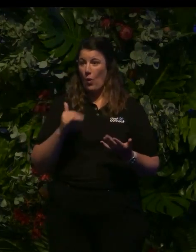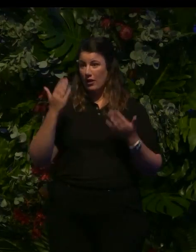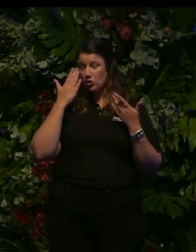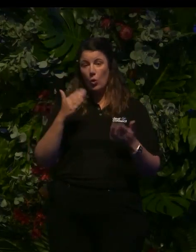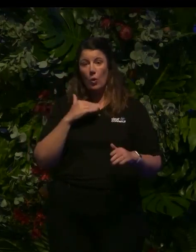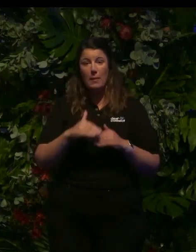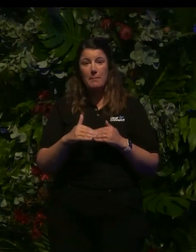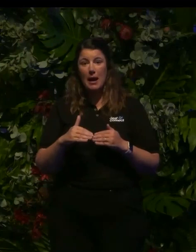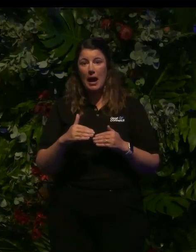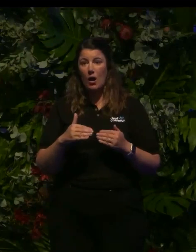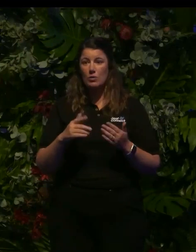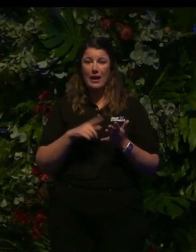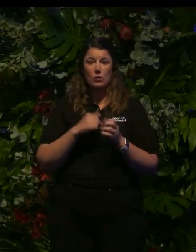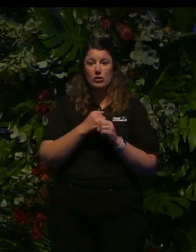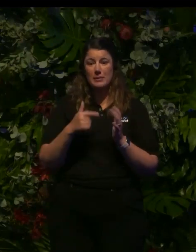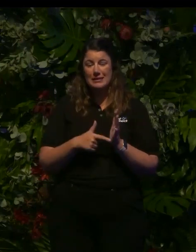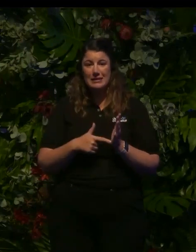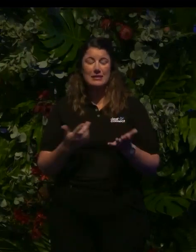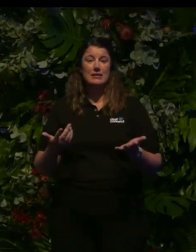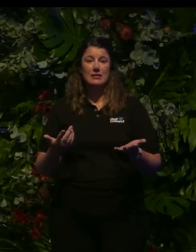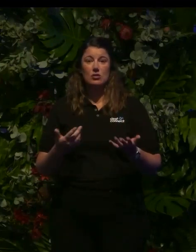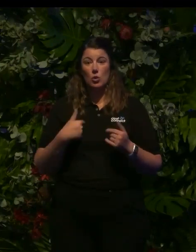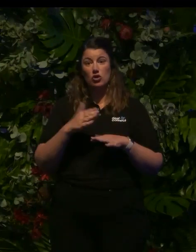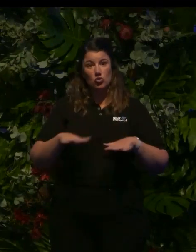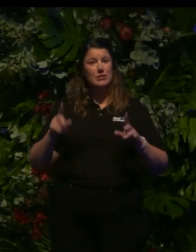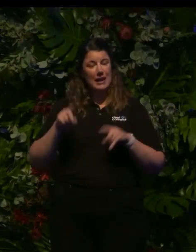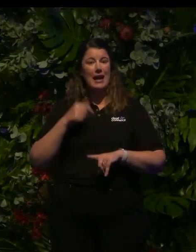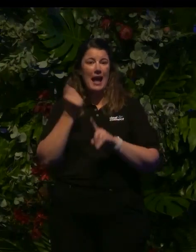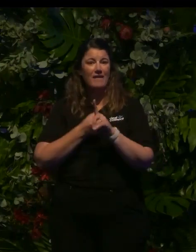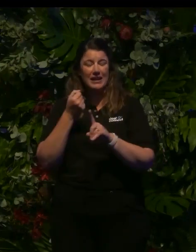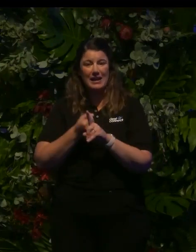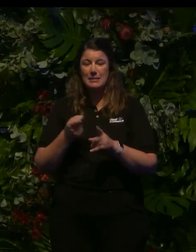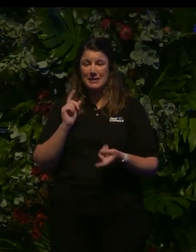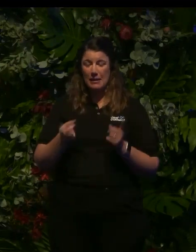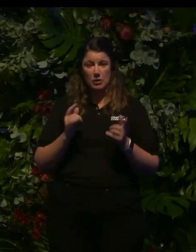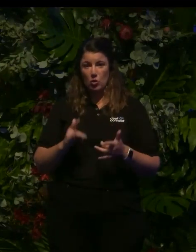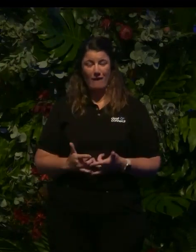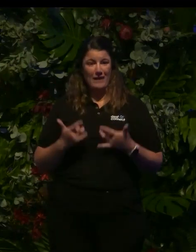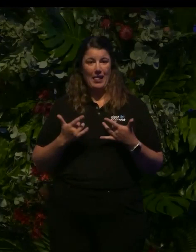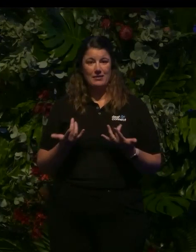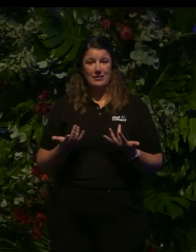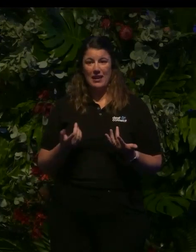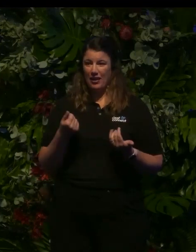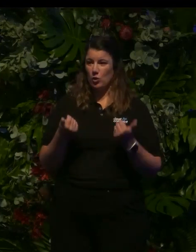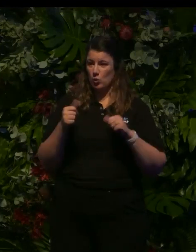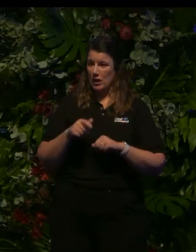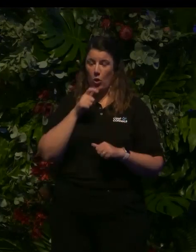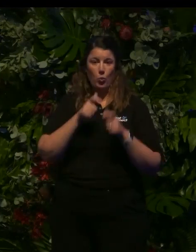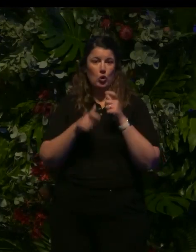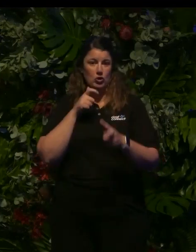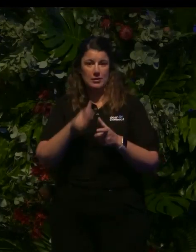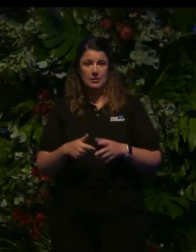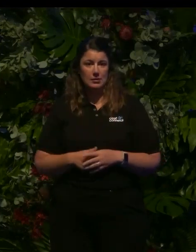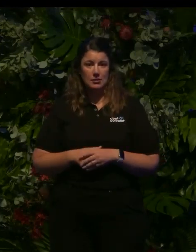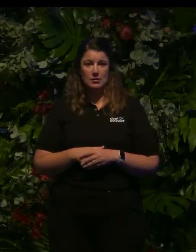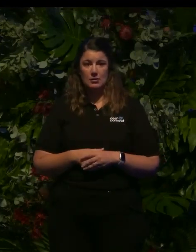about LGBT. So finally, our children are advocating for ourselves, but sometimes they don't feel it. And they're using the words, you know,